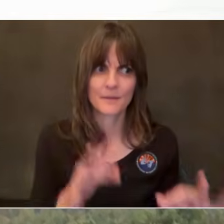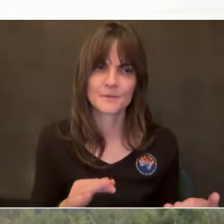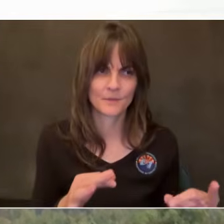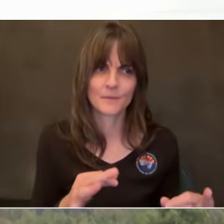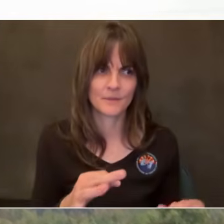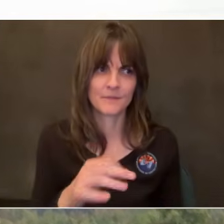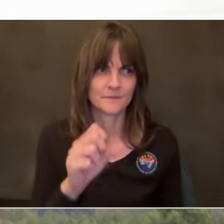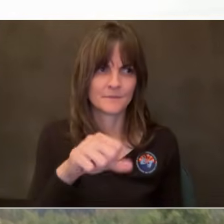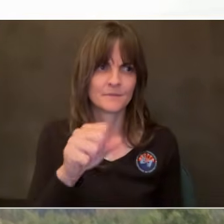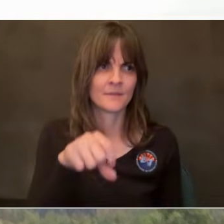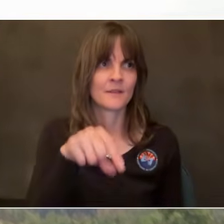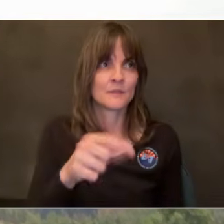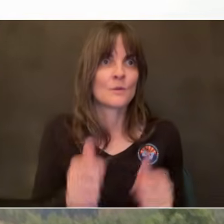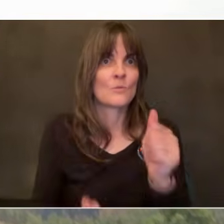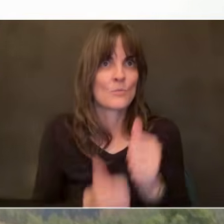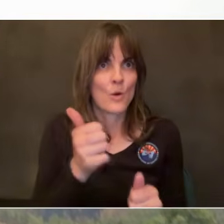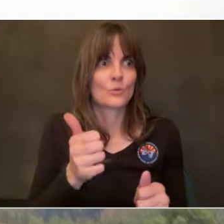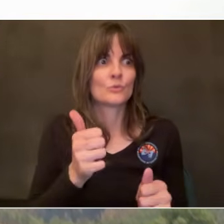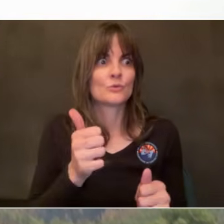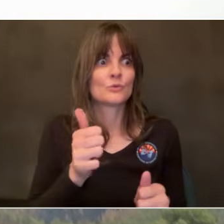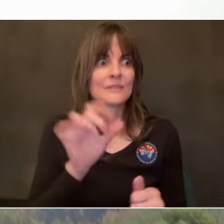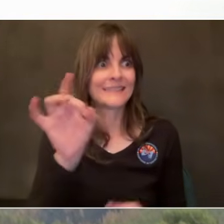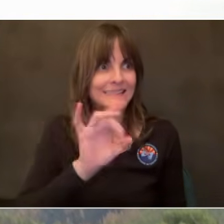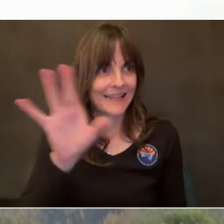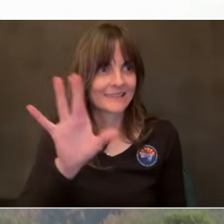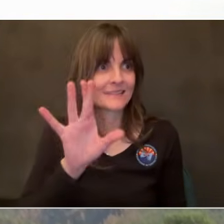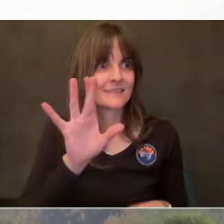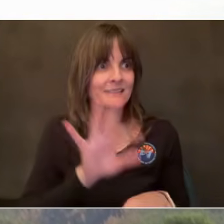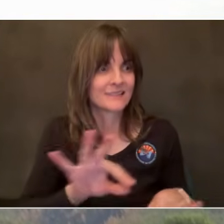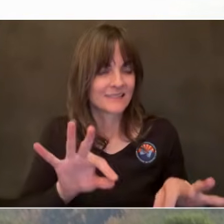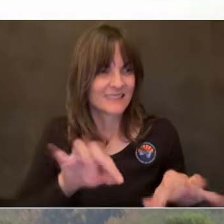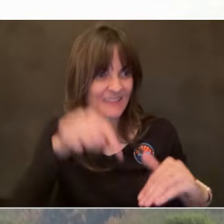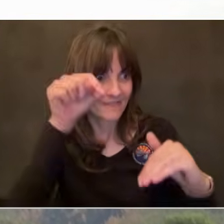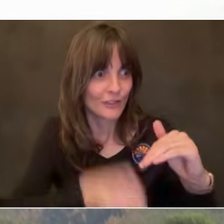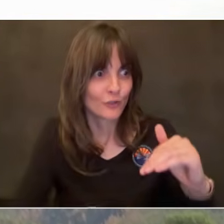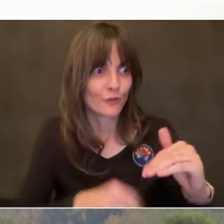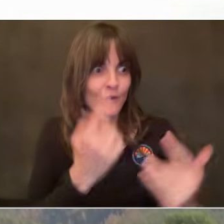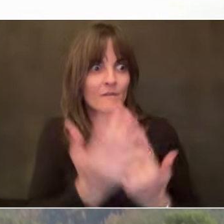definitely the most intense, most severe fire I've ever been a part